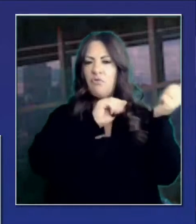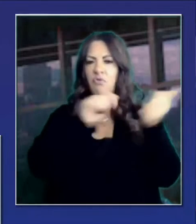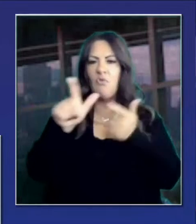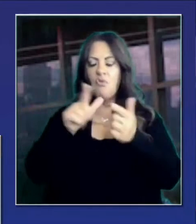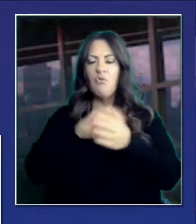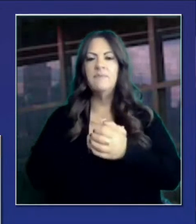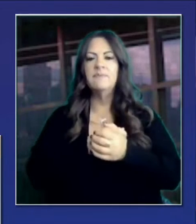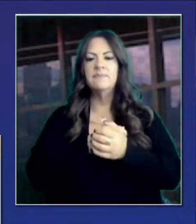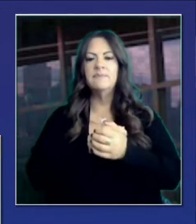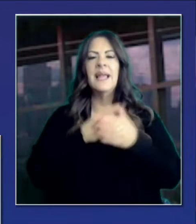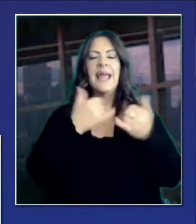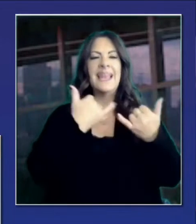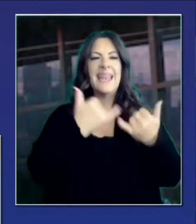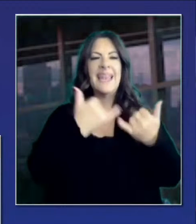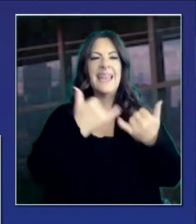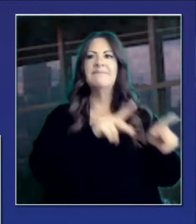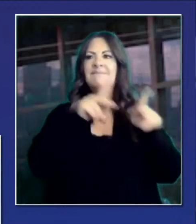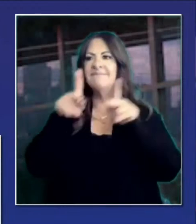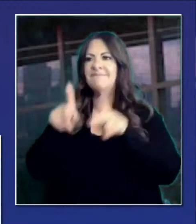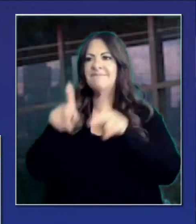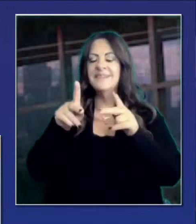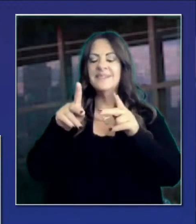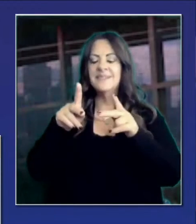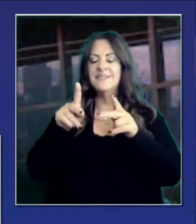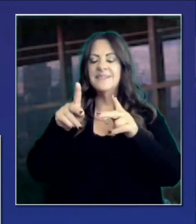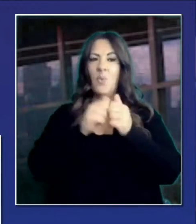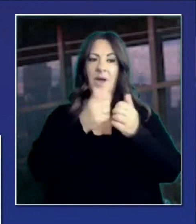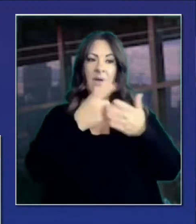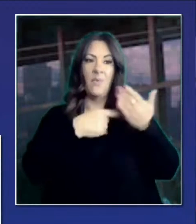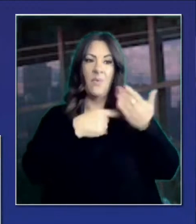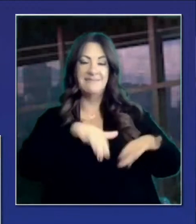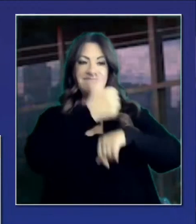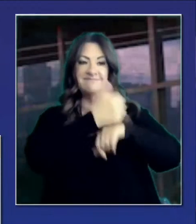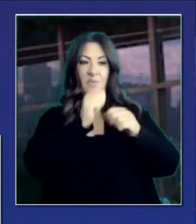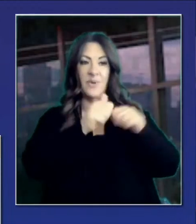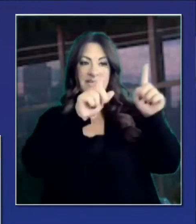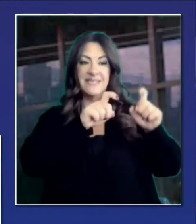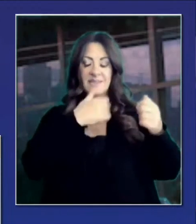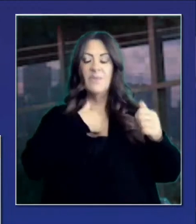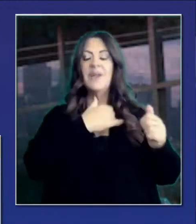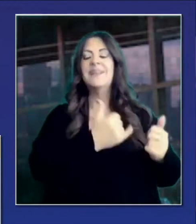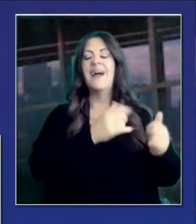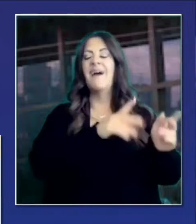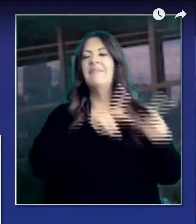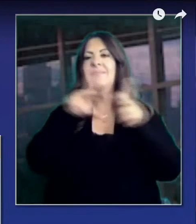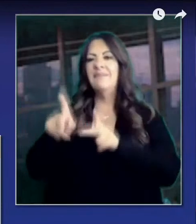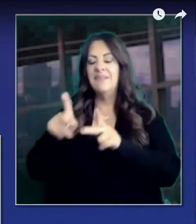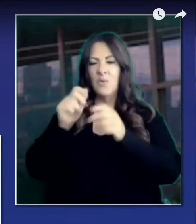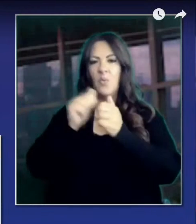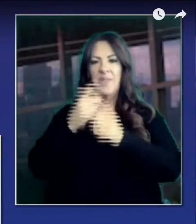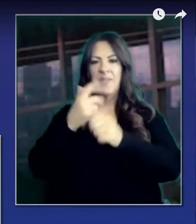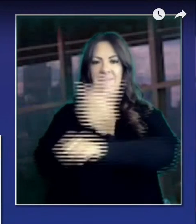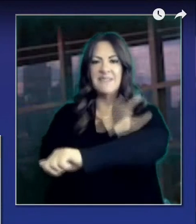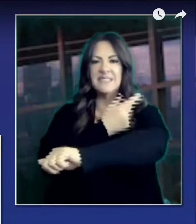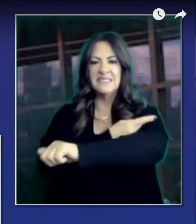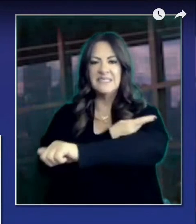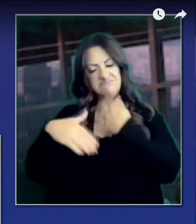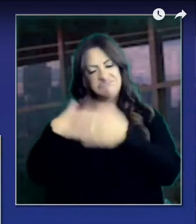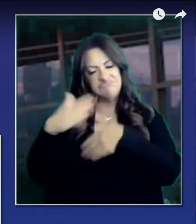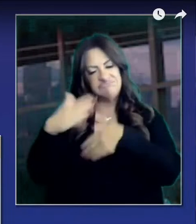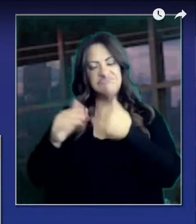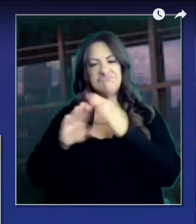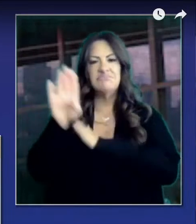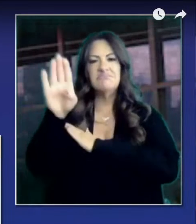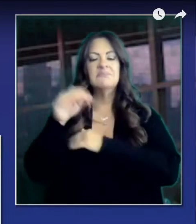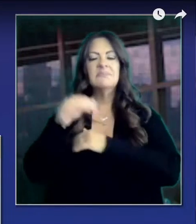vaccine administration in the state, tripling, and we are on a good pace. Here is an example. Just on the 4th, just a few weeks ago,